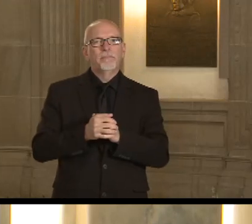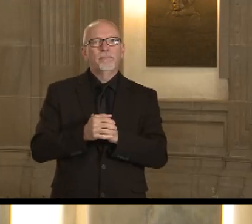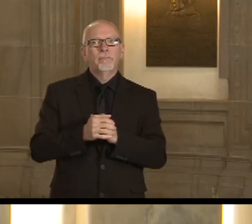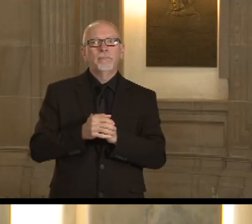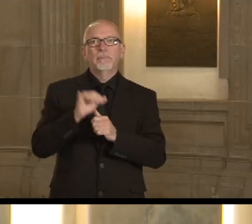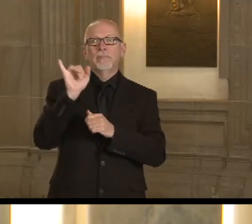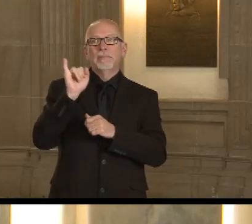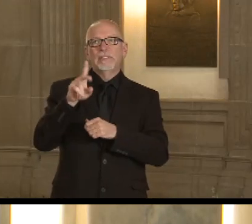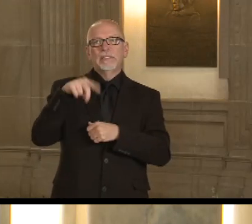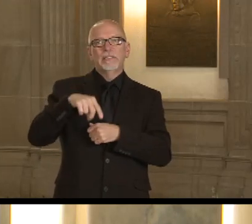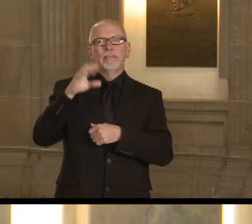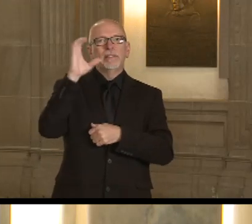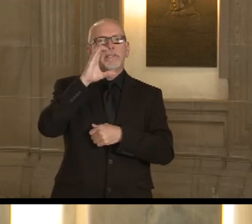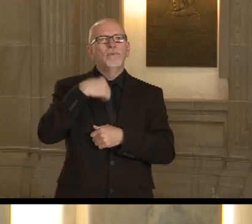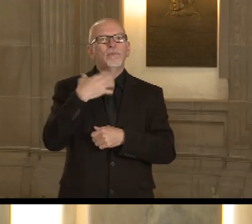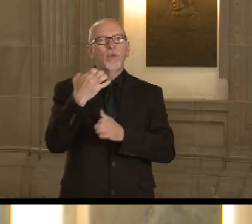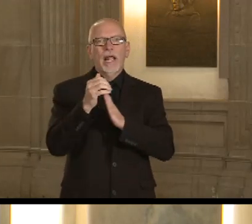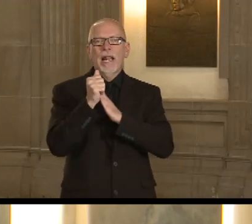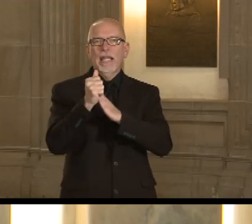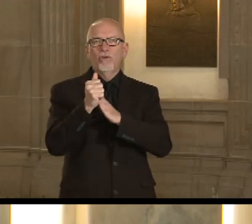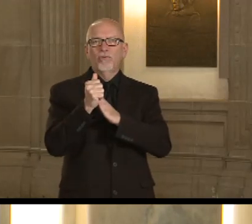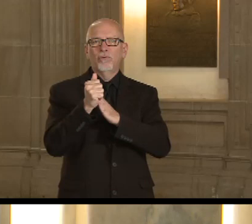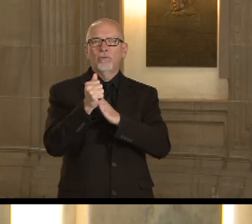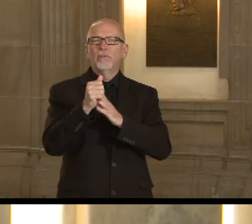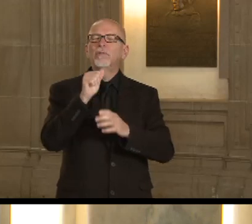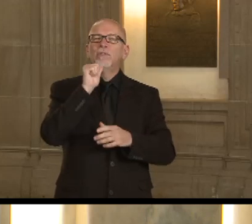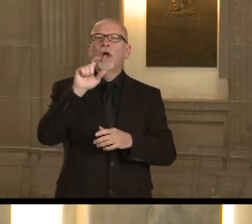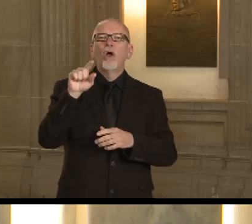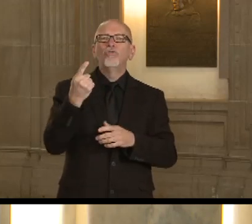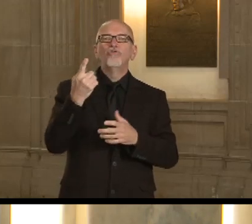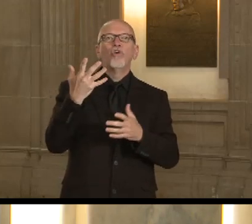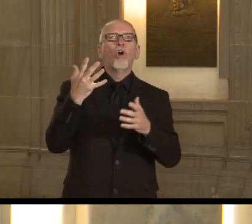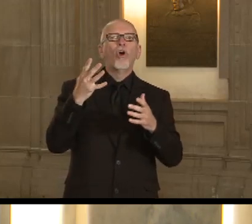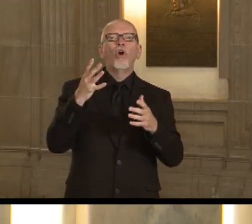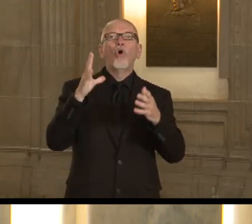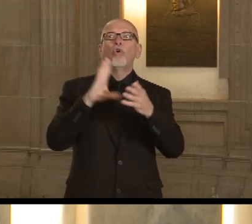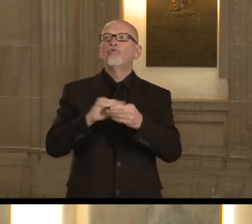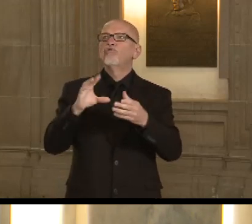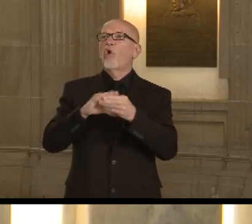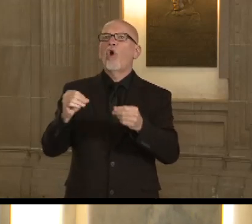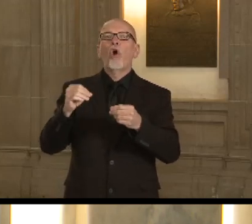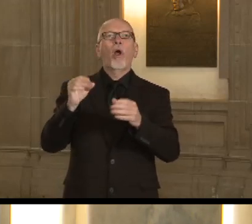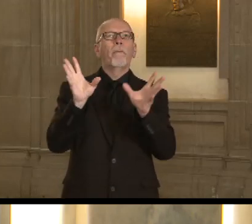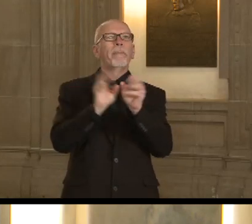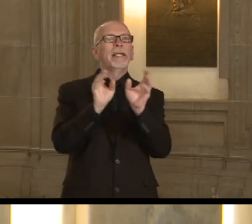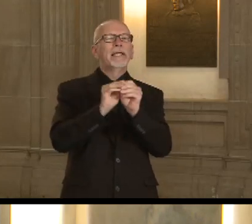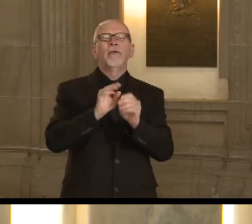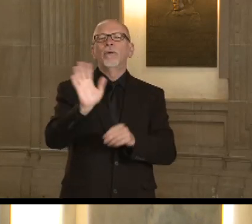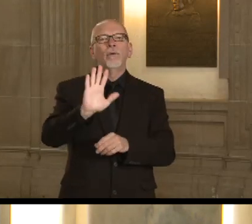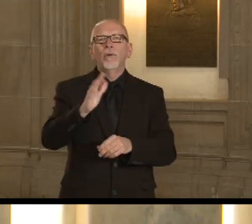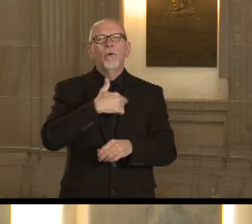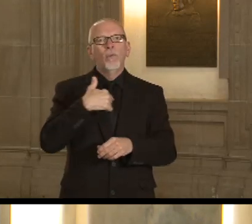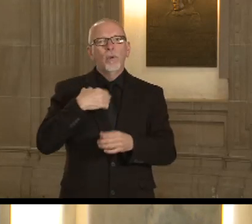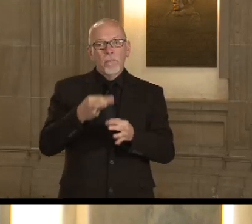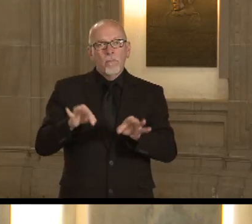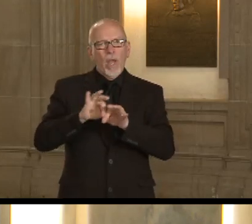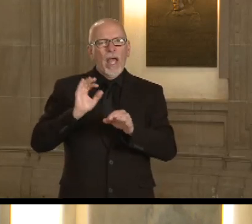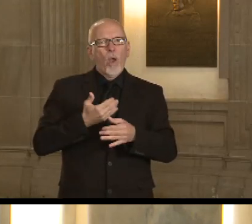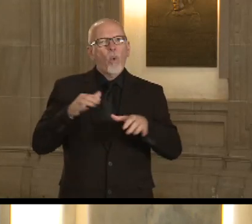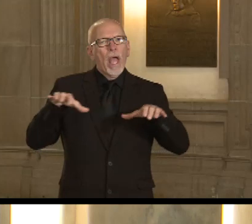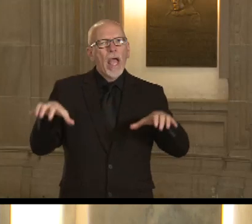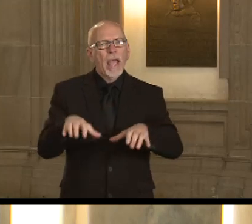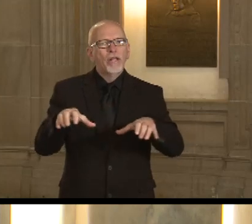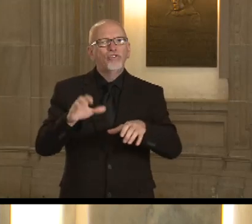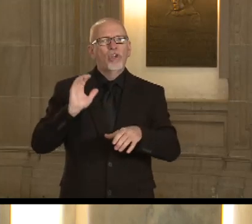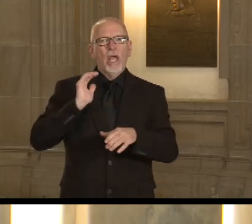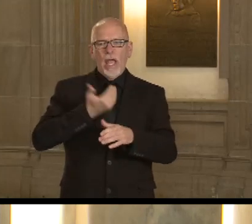Indiana seeks to be a leader on this front, not just with more talks or town halls, but more importantly, in our actions, in